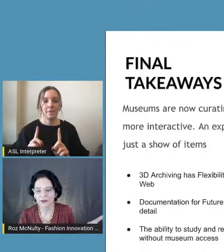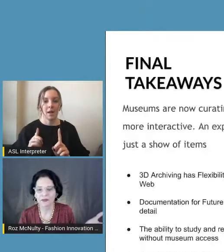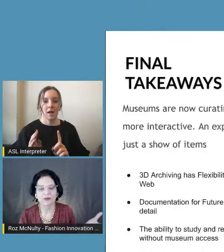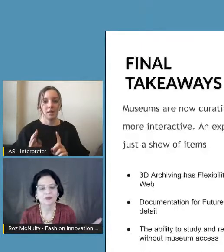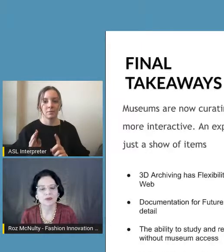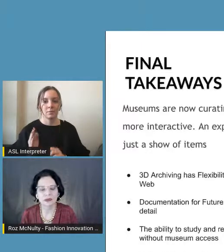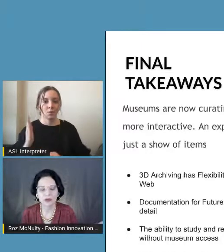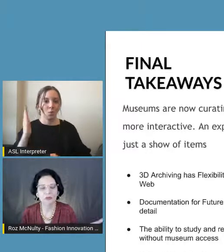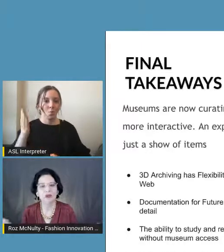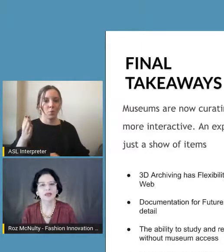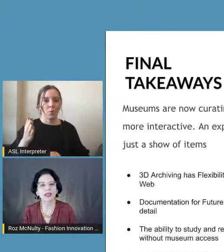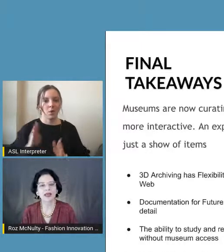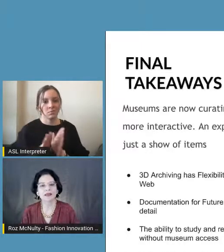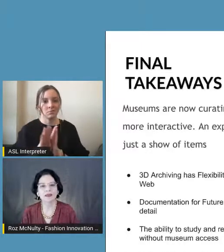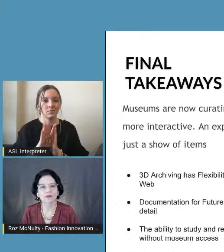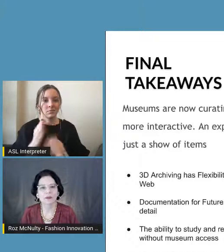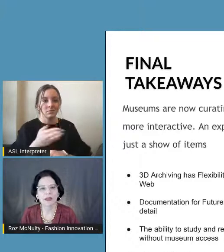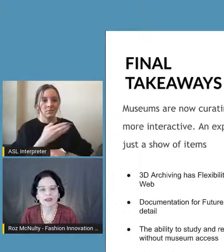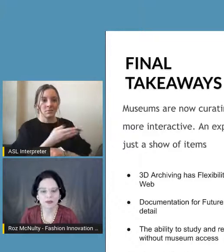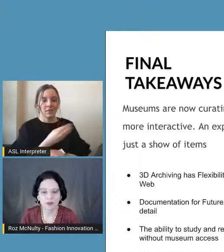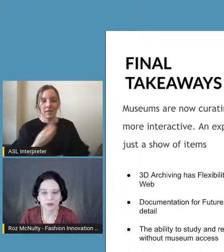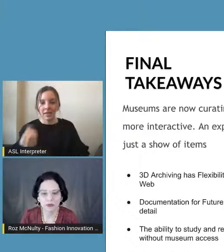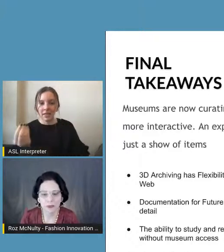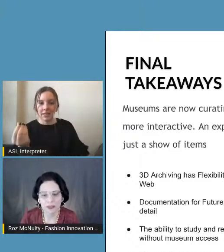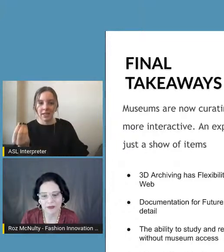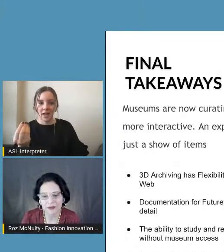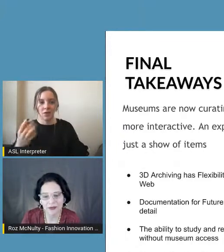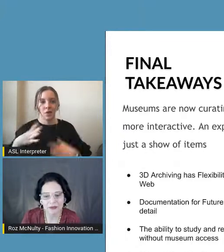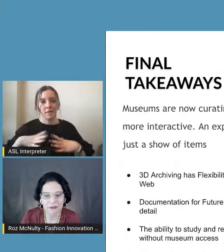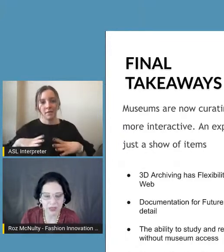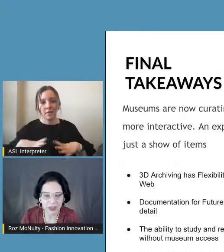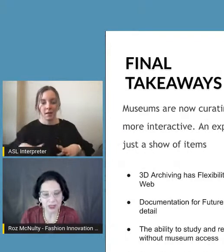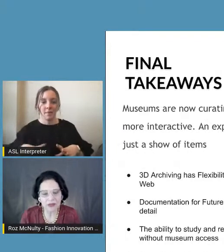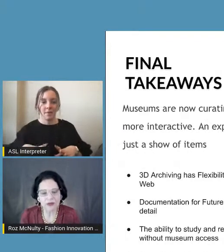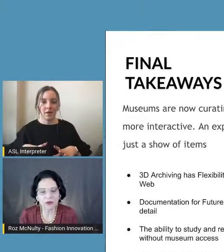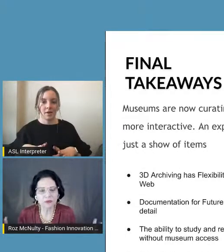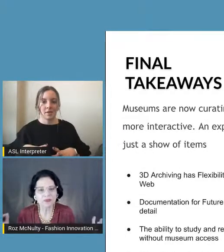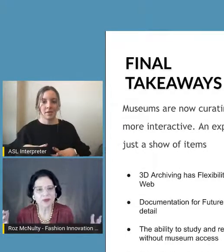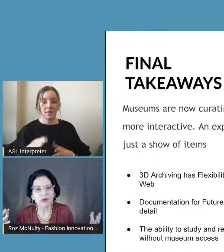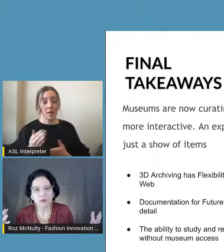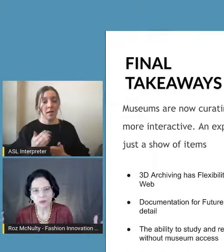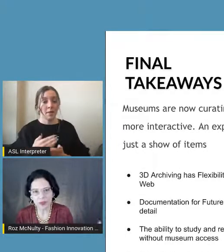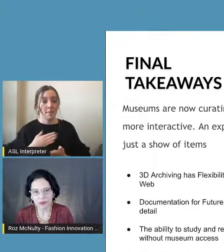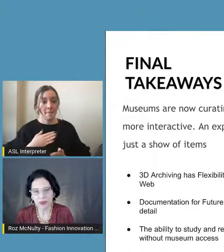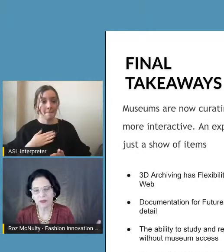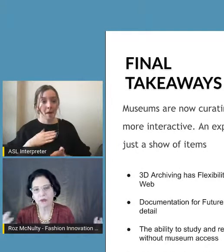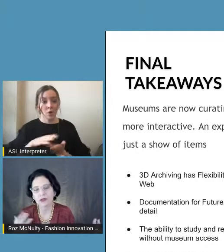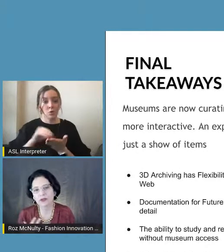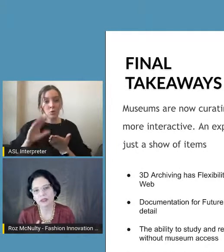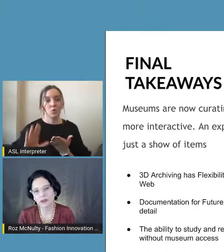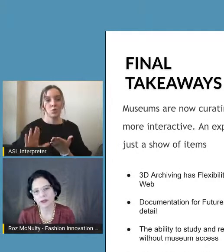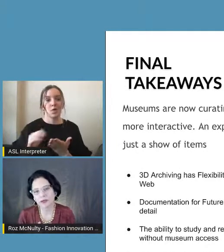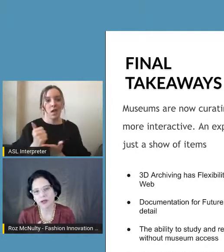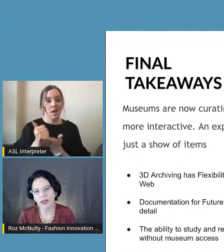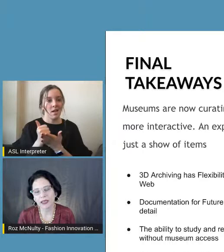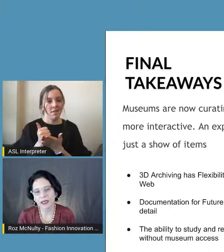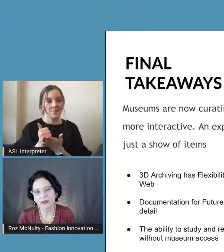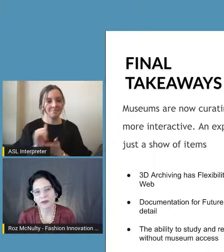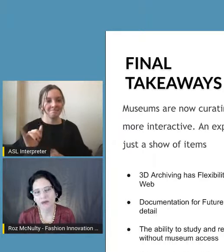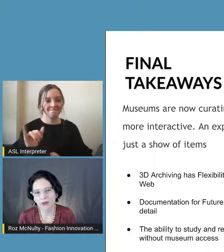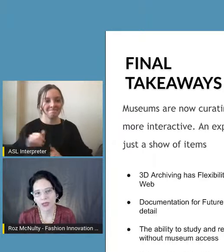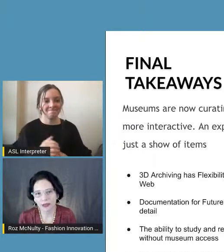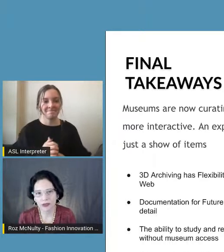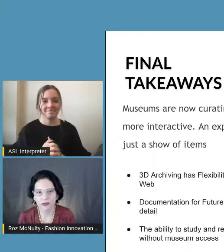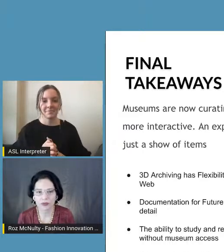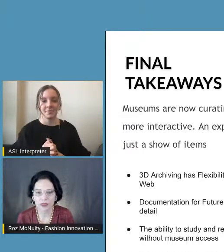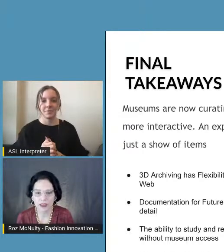I've had some students contribute and they created some beautiful pieces. So what I really want to clarify